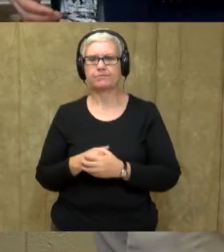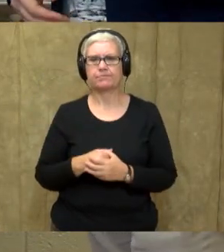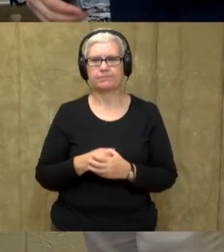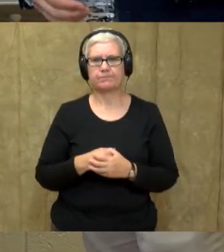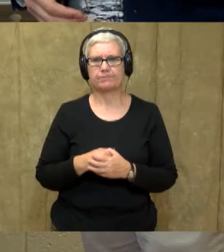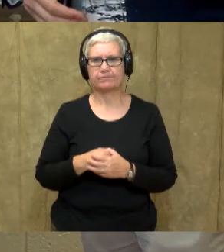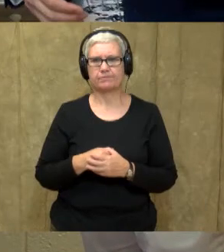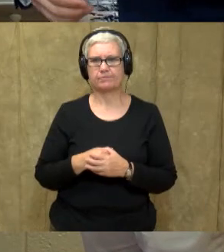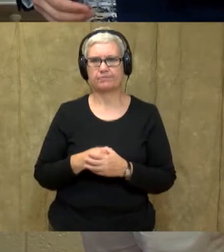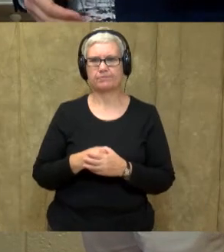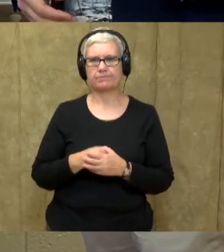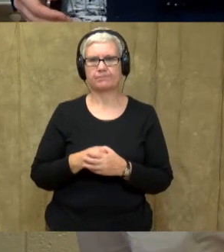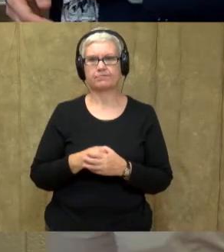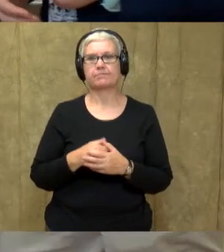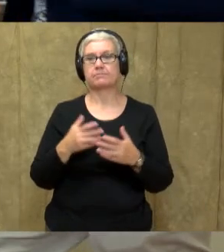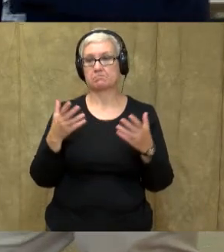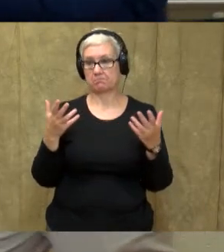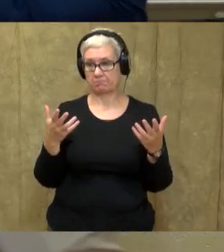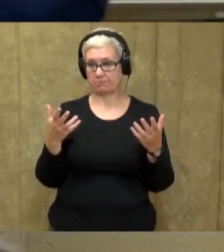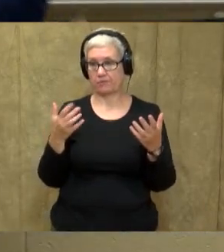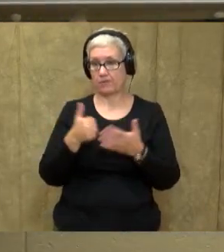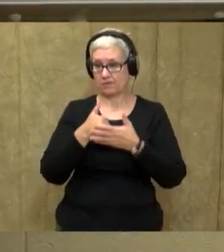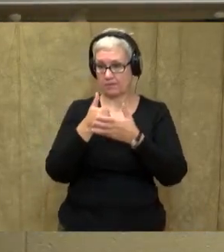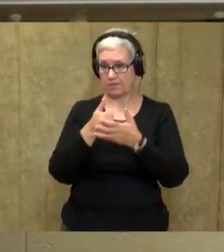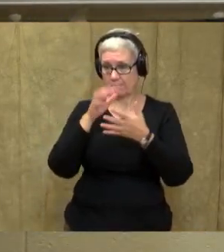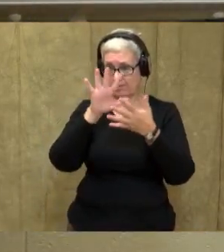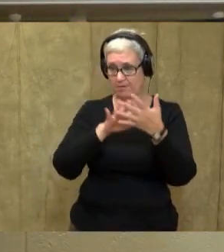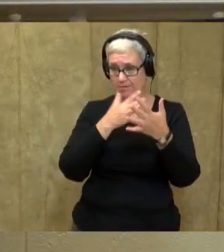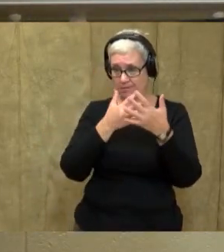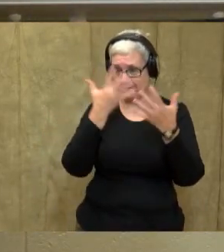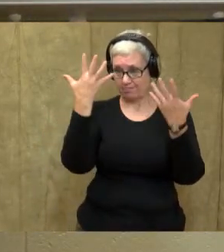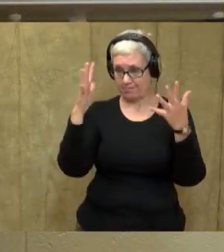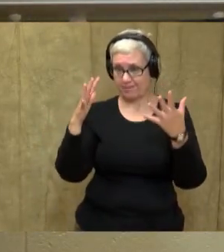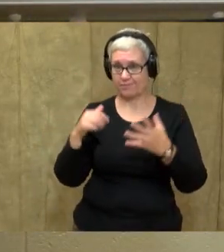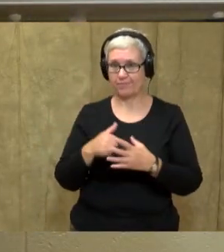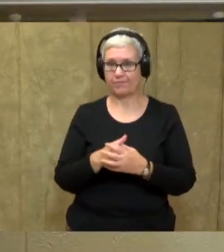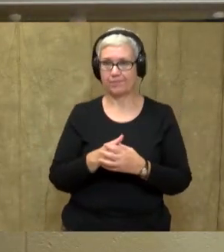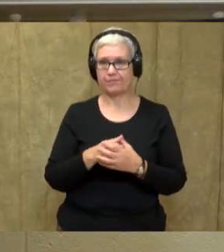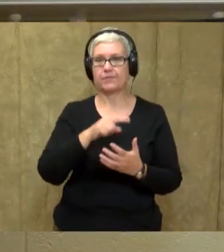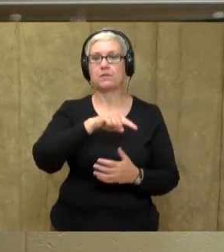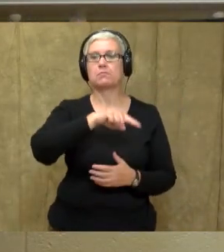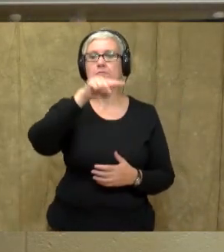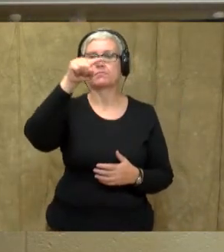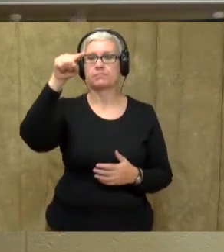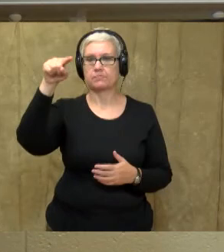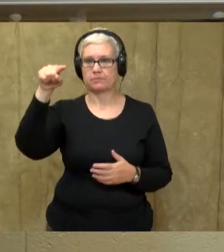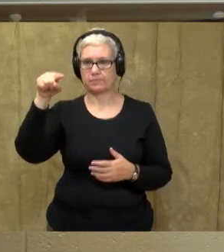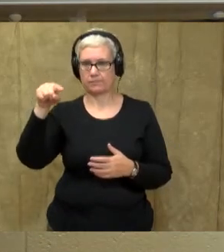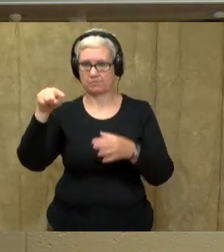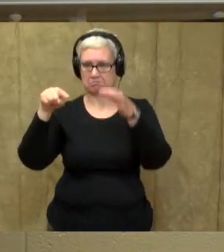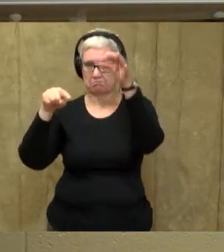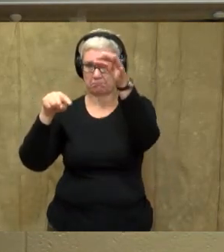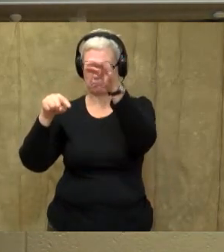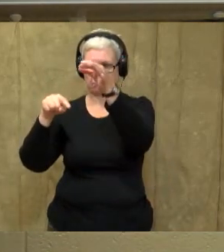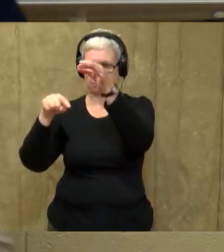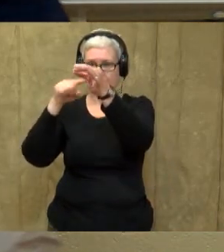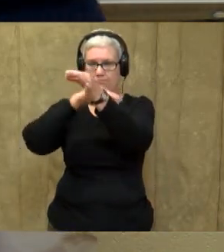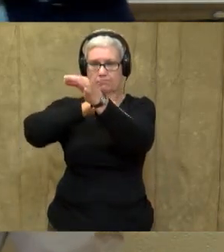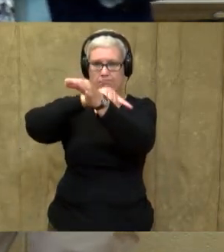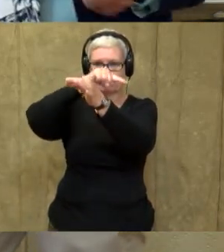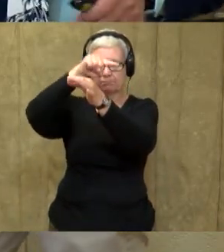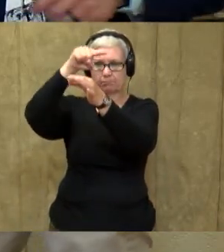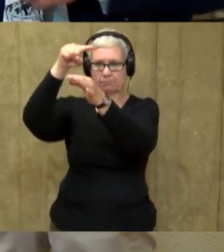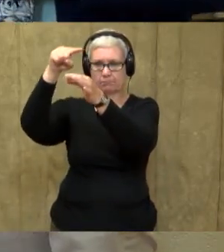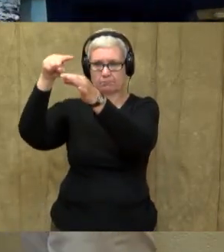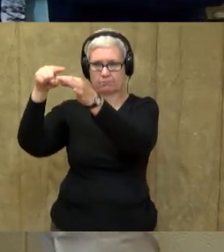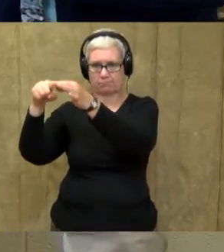Would it help to have these graphs? Because now we can use these models and kind of see whether or not the ball is going to hit